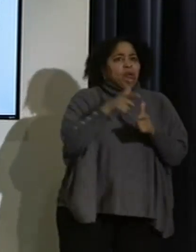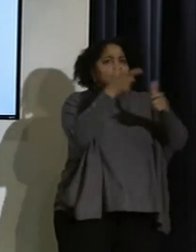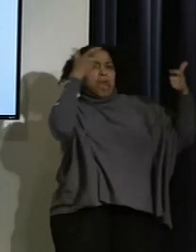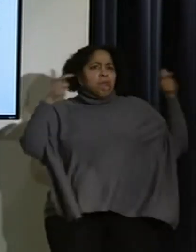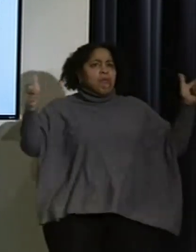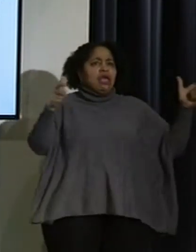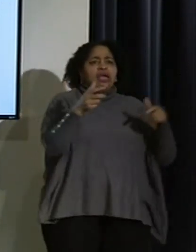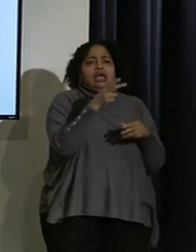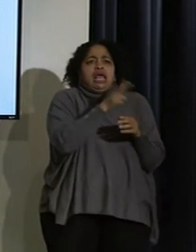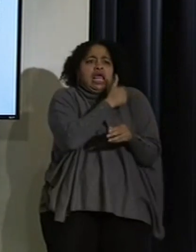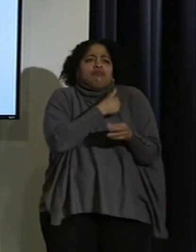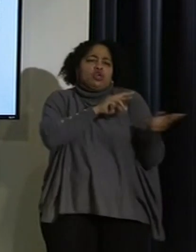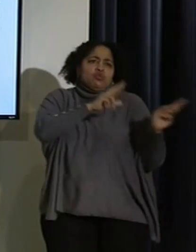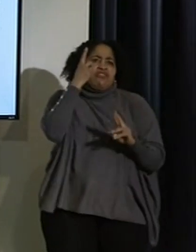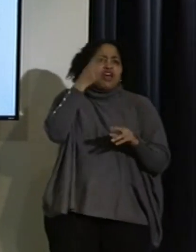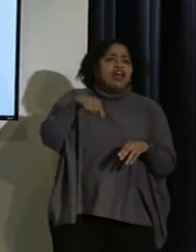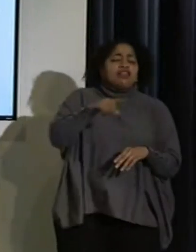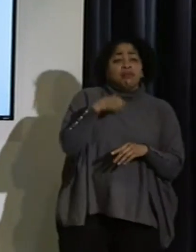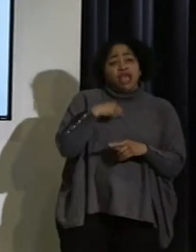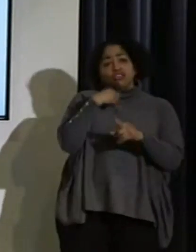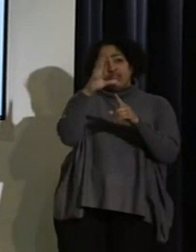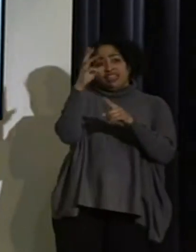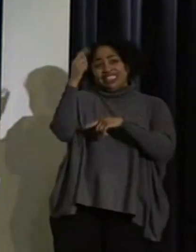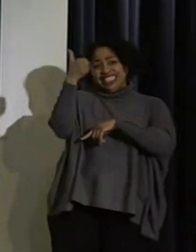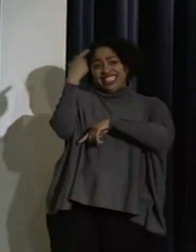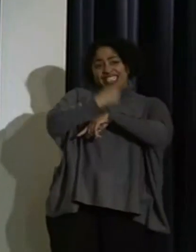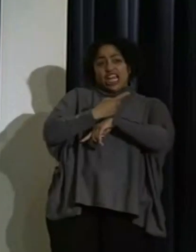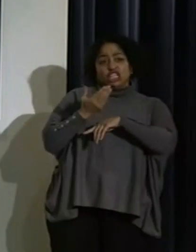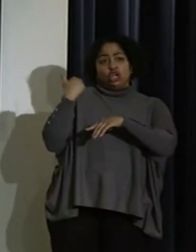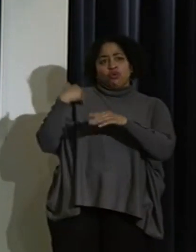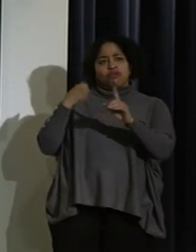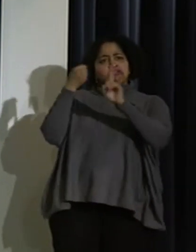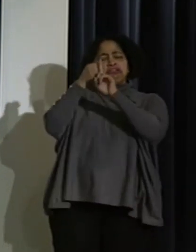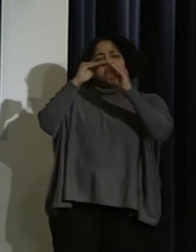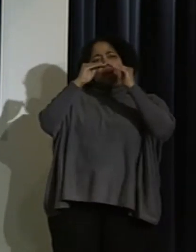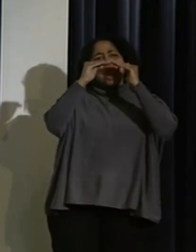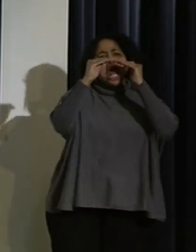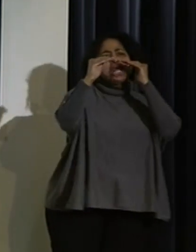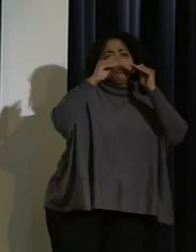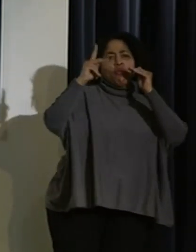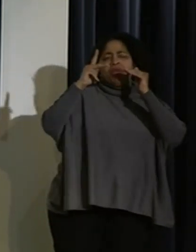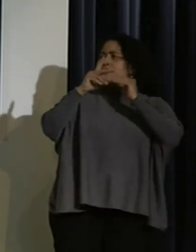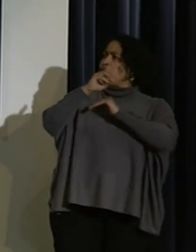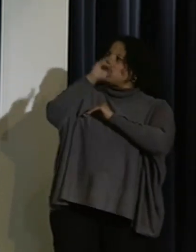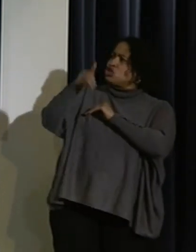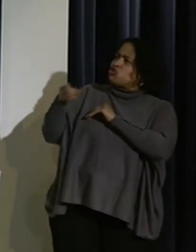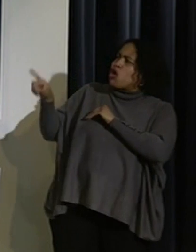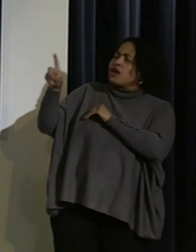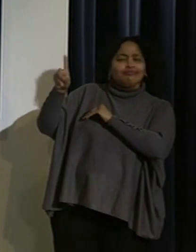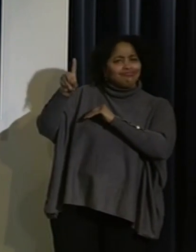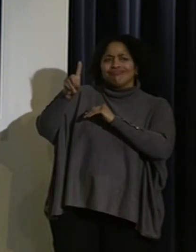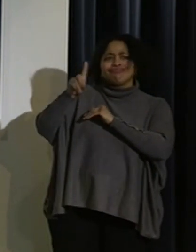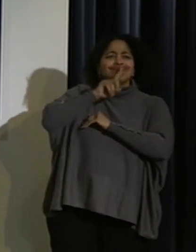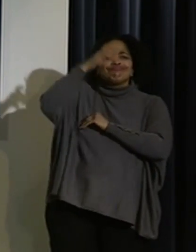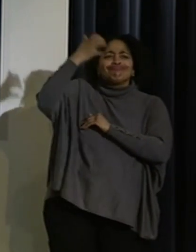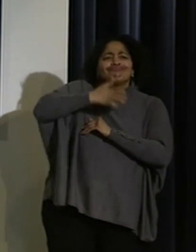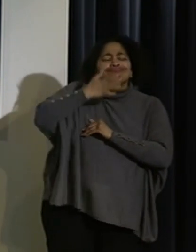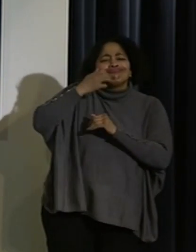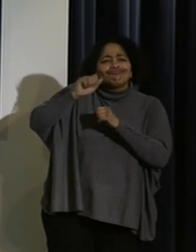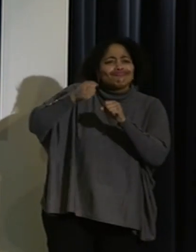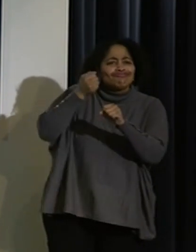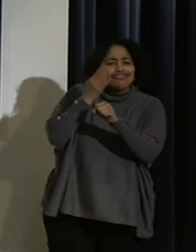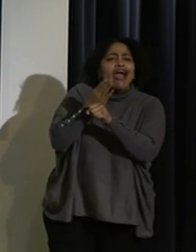hospital. As I said to you about 10 days ago, we'd hit a plateau that the people of this city did such a great